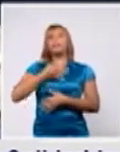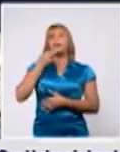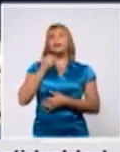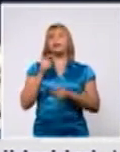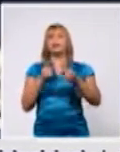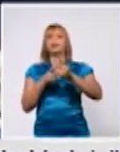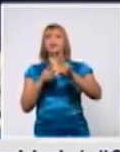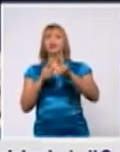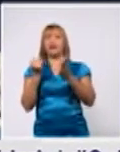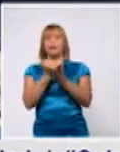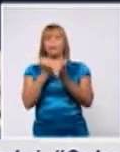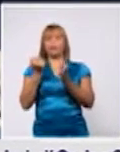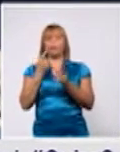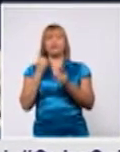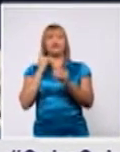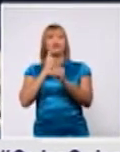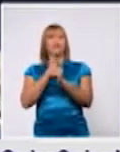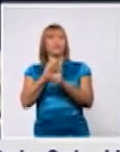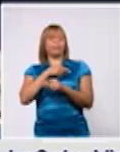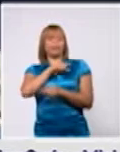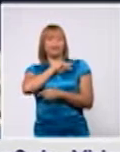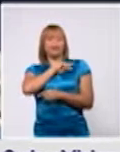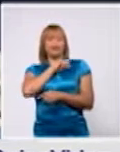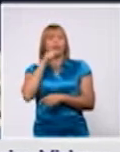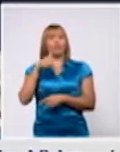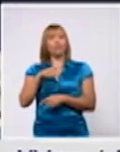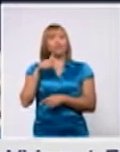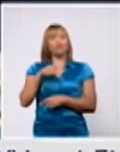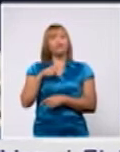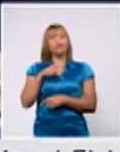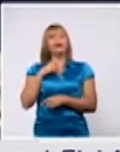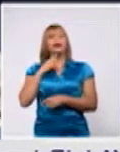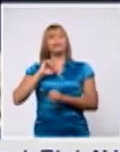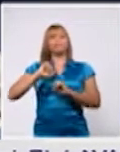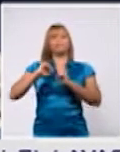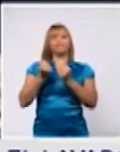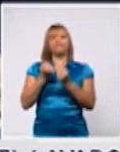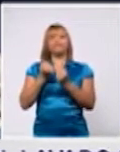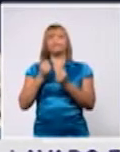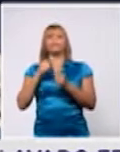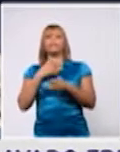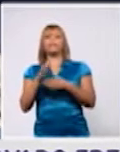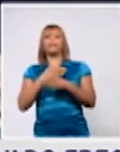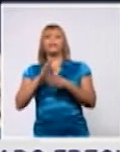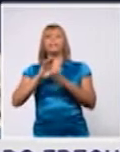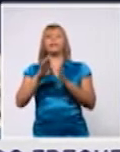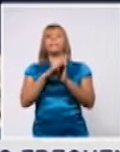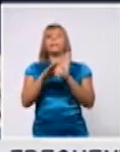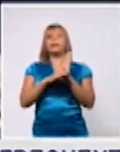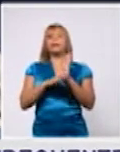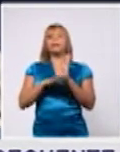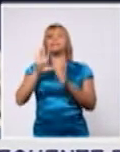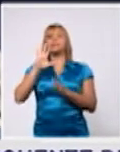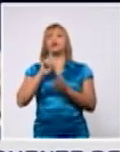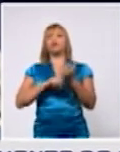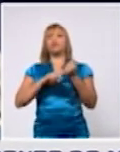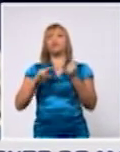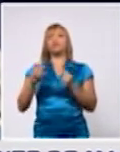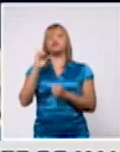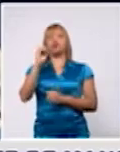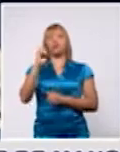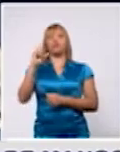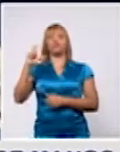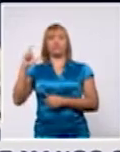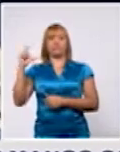the risk also increases. This is the situation in Cuba, which, as you can see, is